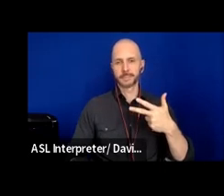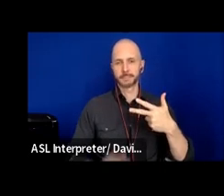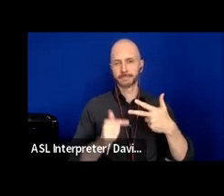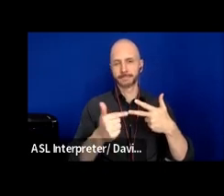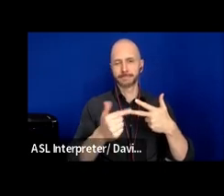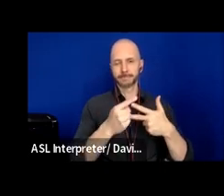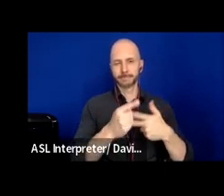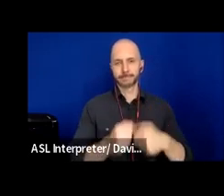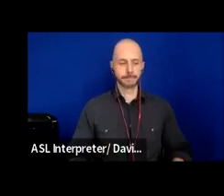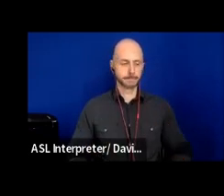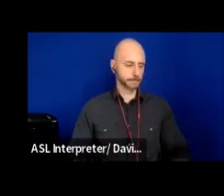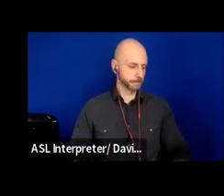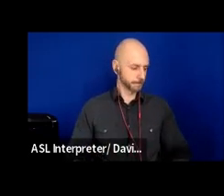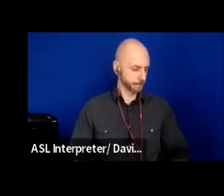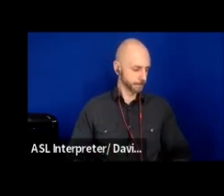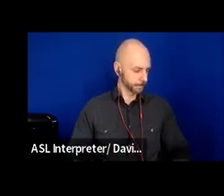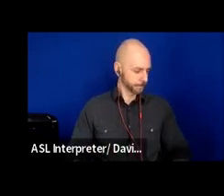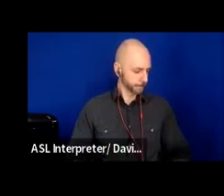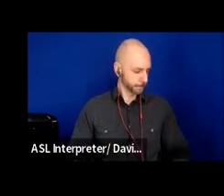these.